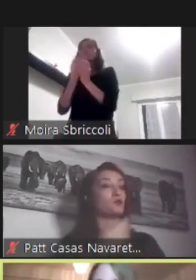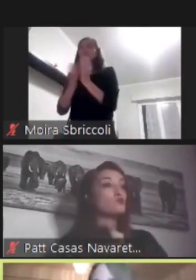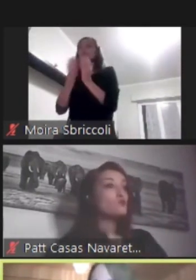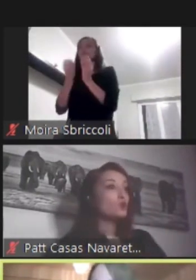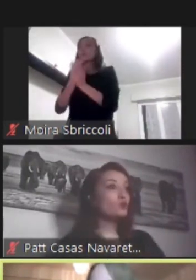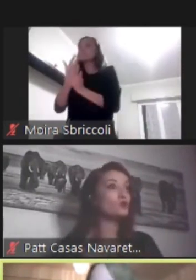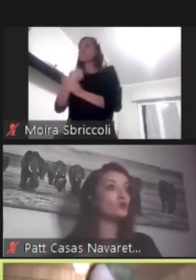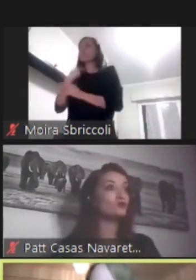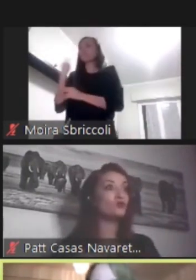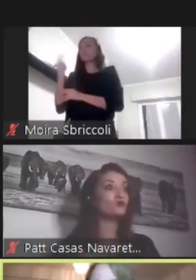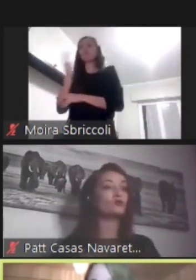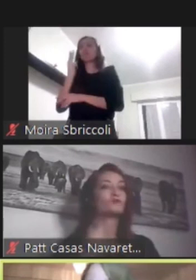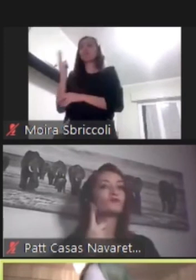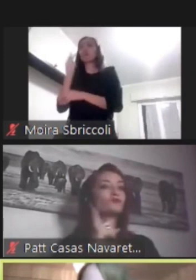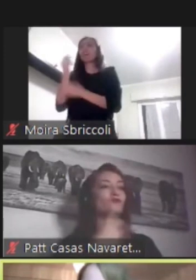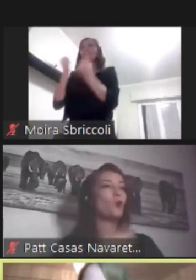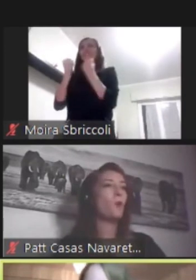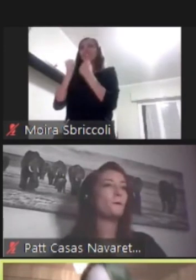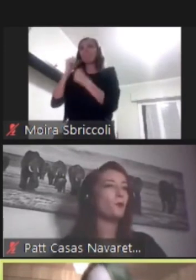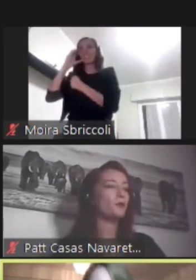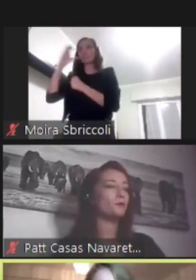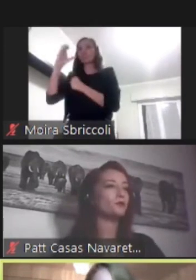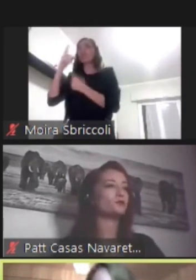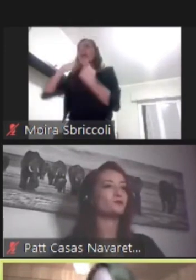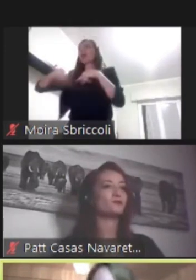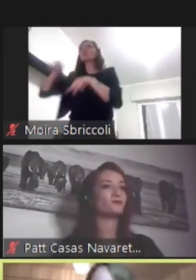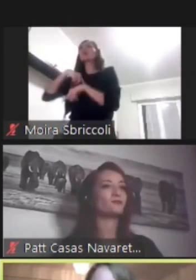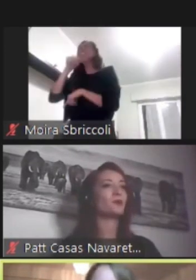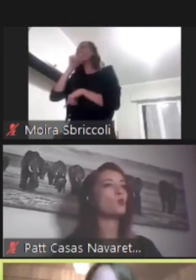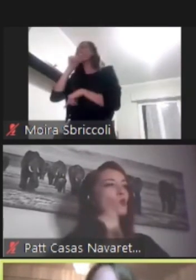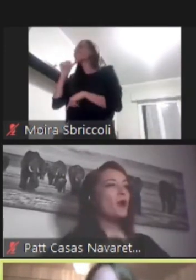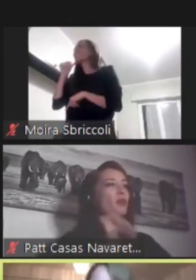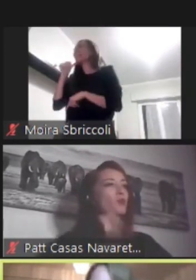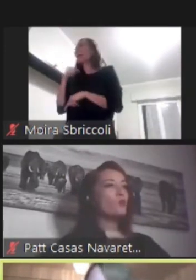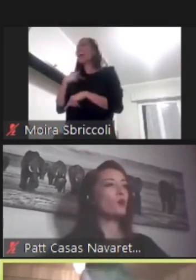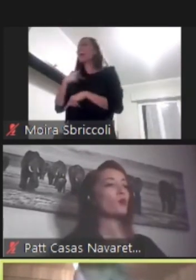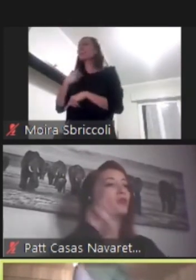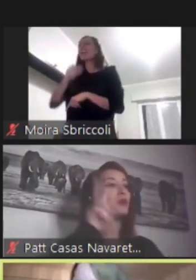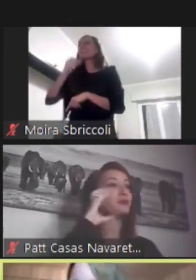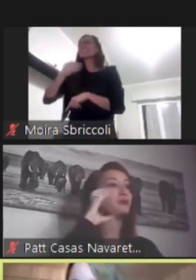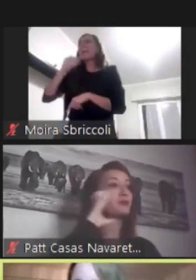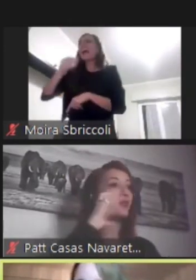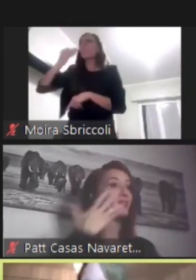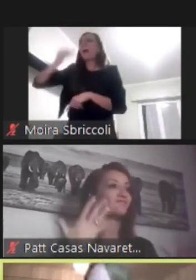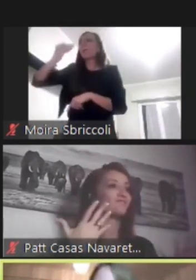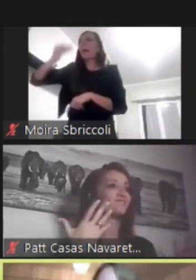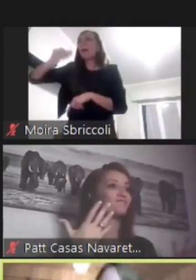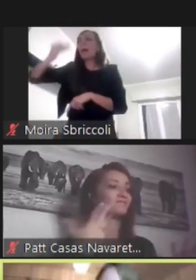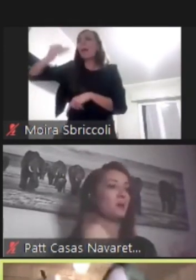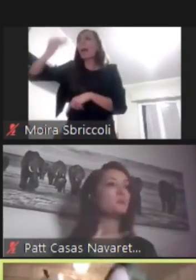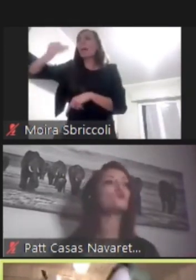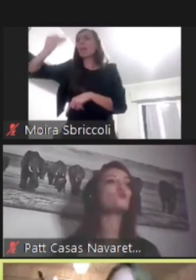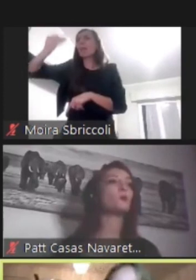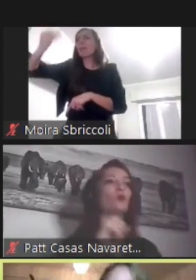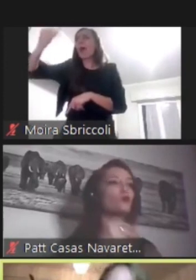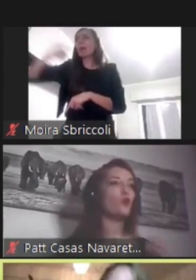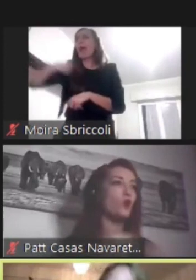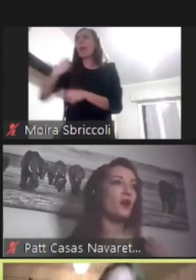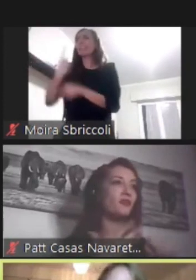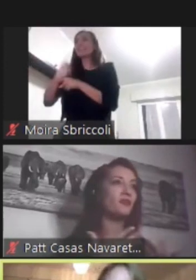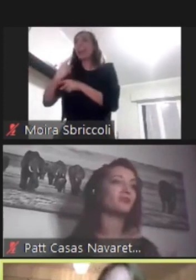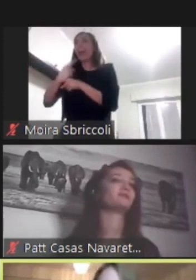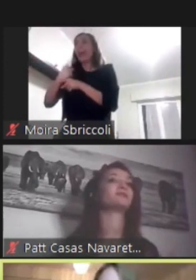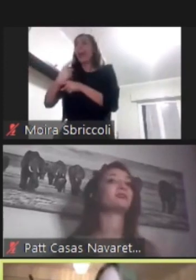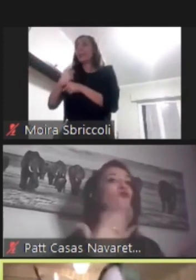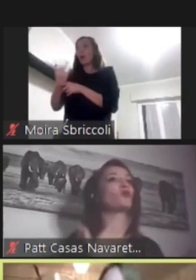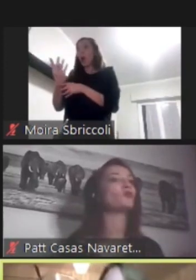be topping it up. So let's top it up. How do we make